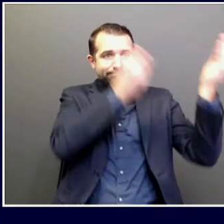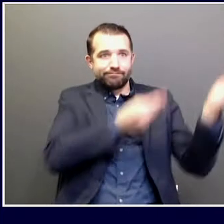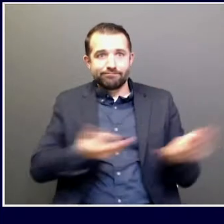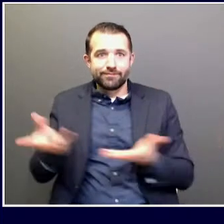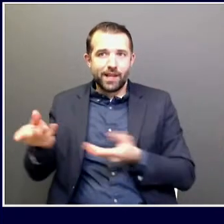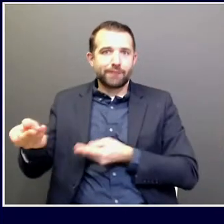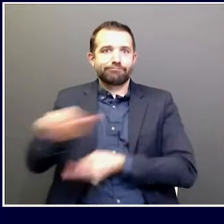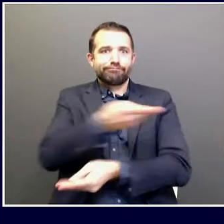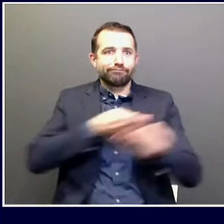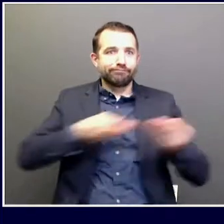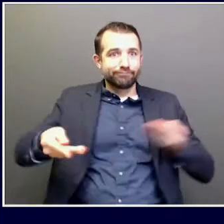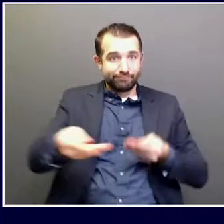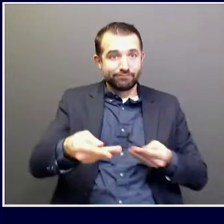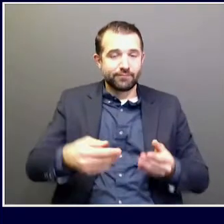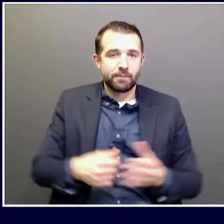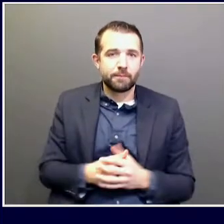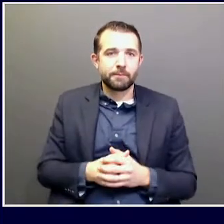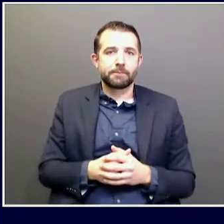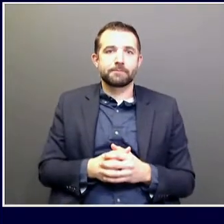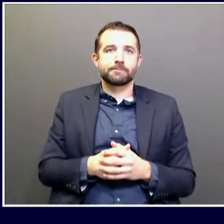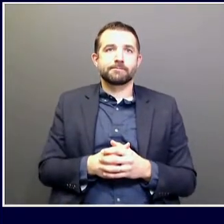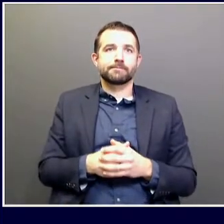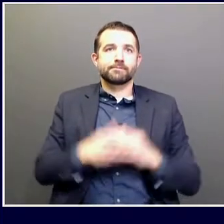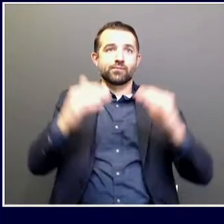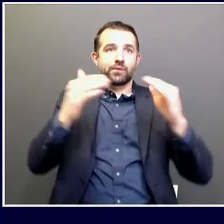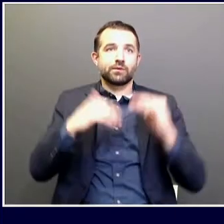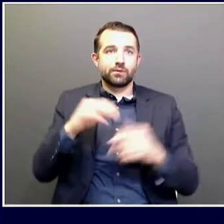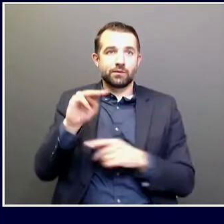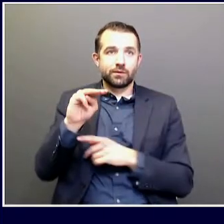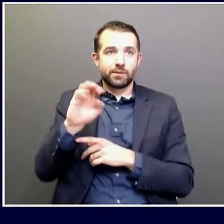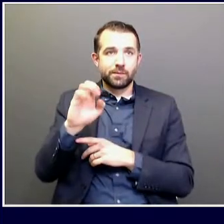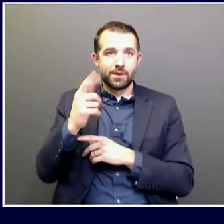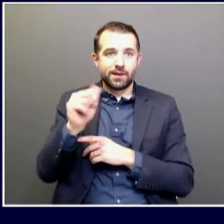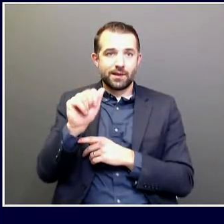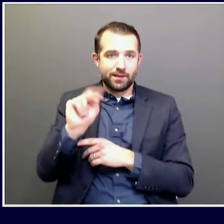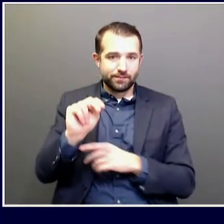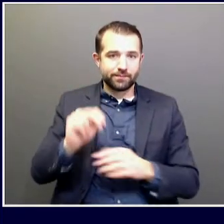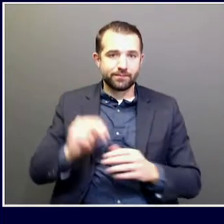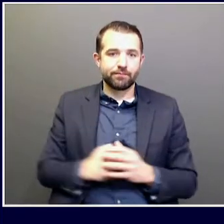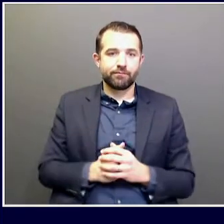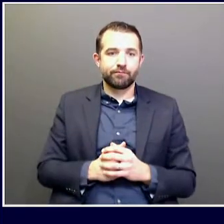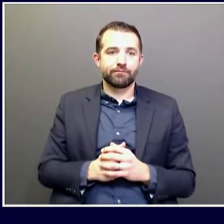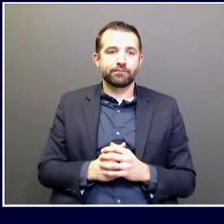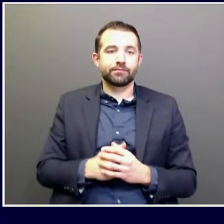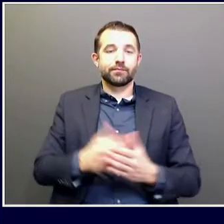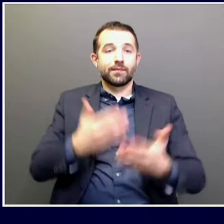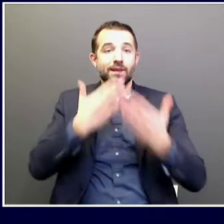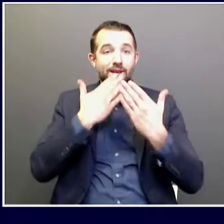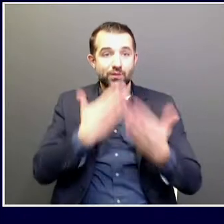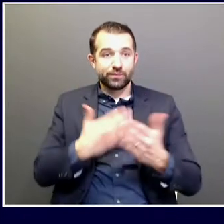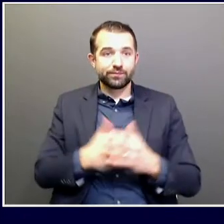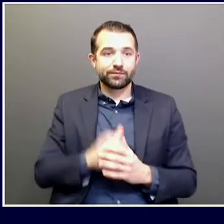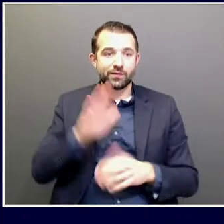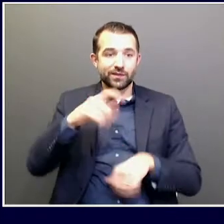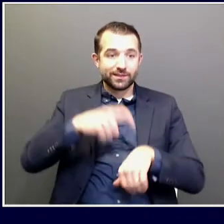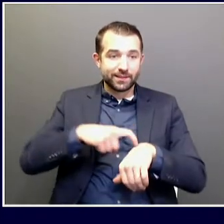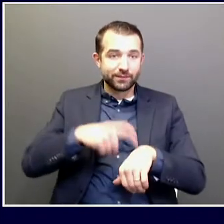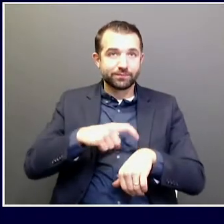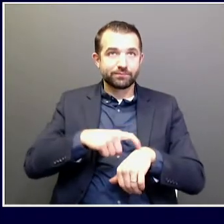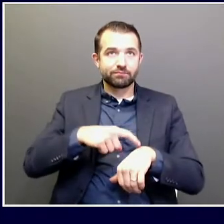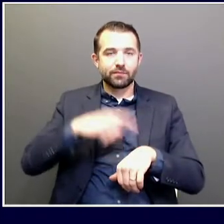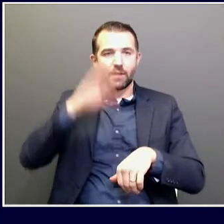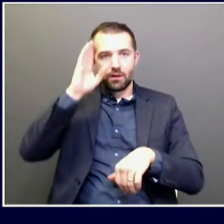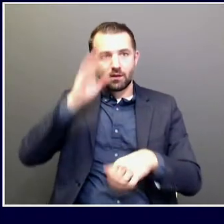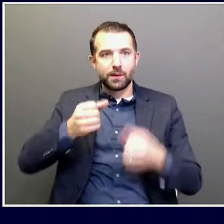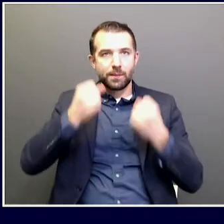Let me go over to Megan at WMTW next. Thank you to all of you for taking our questions today.